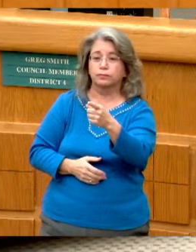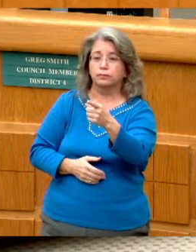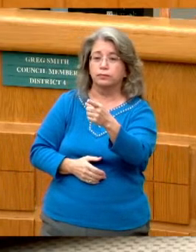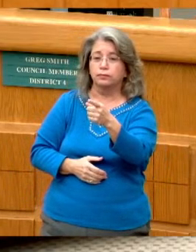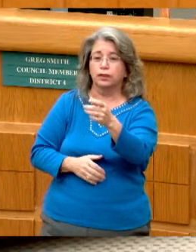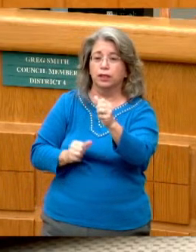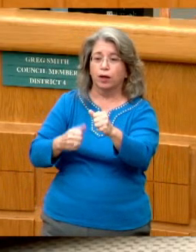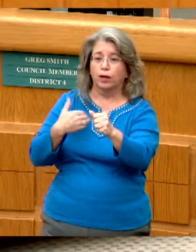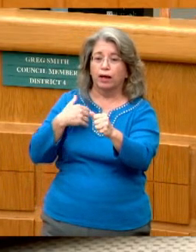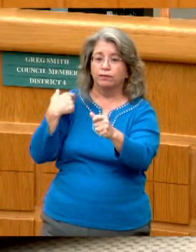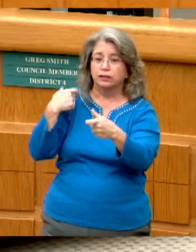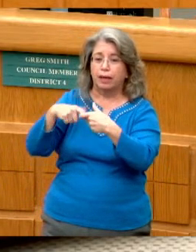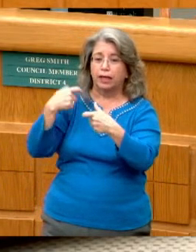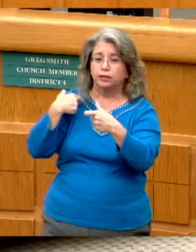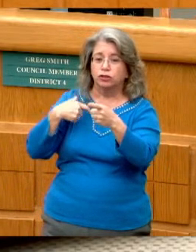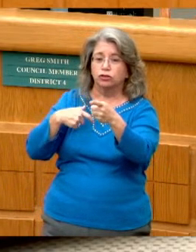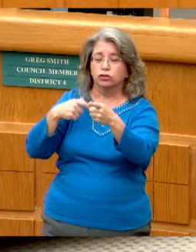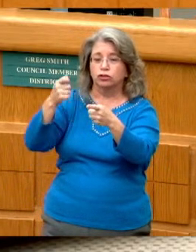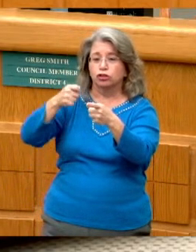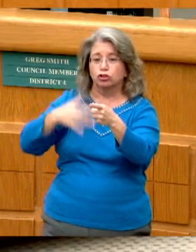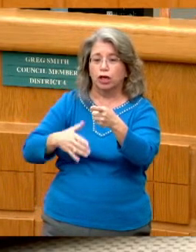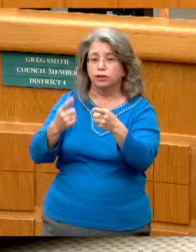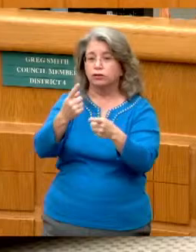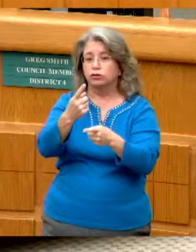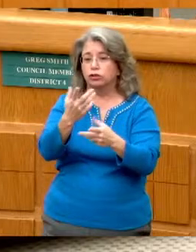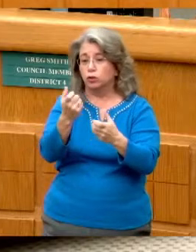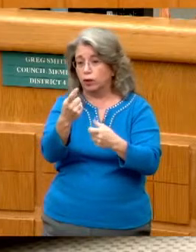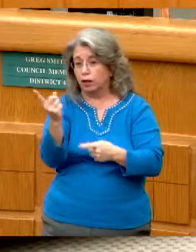In Spanish, yeah, the judge or the mayor.